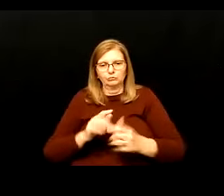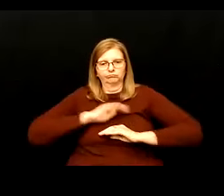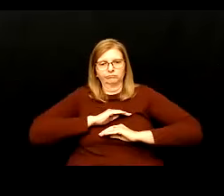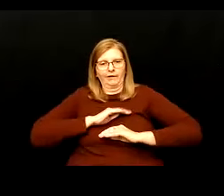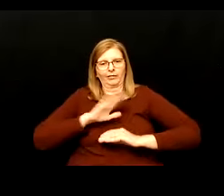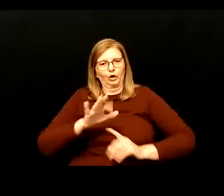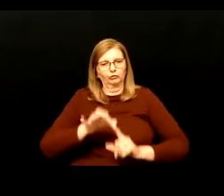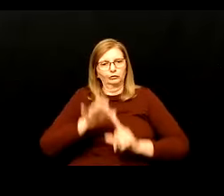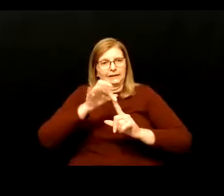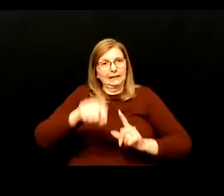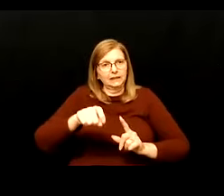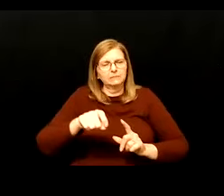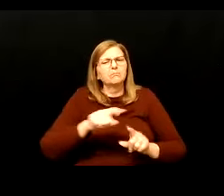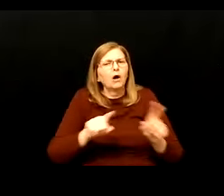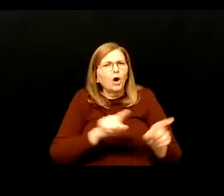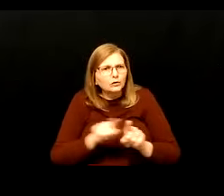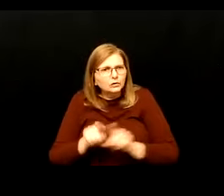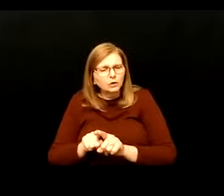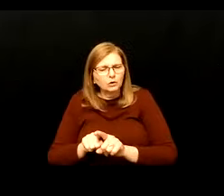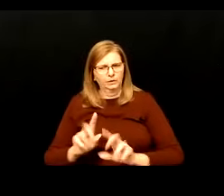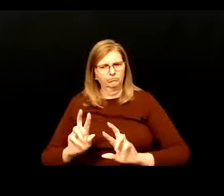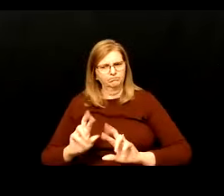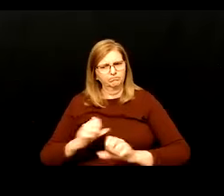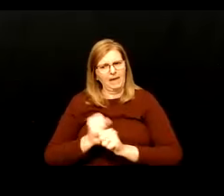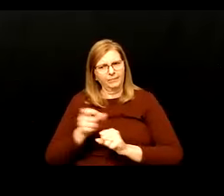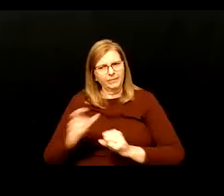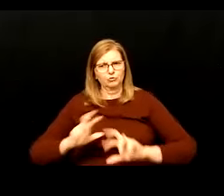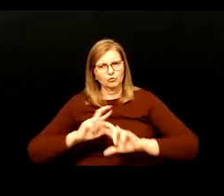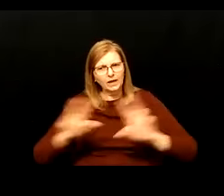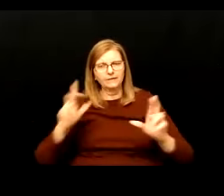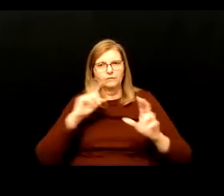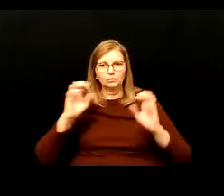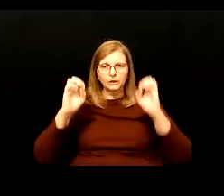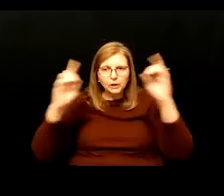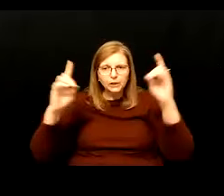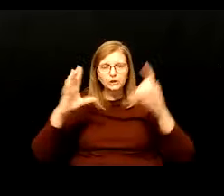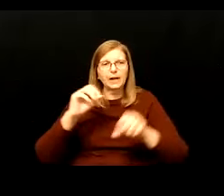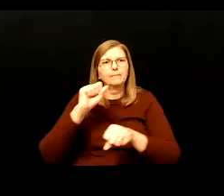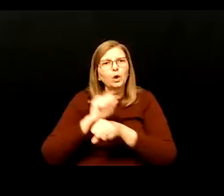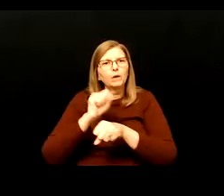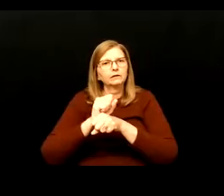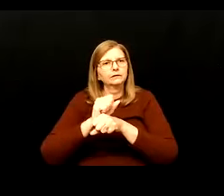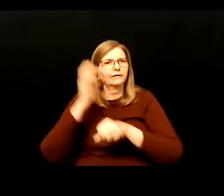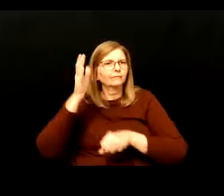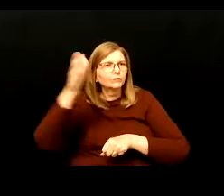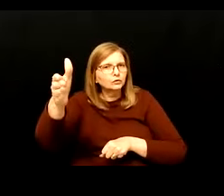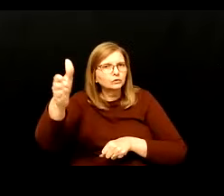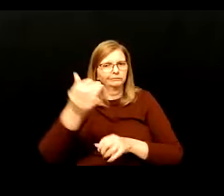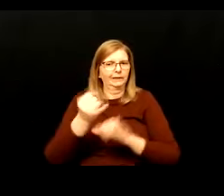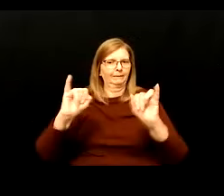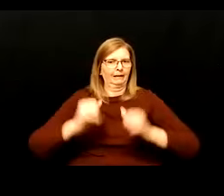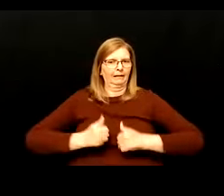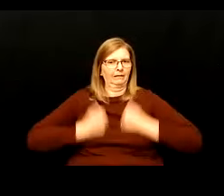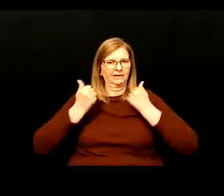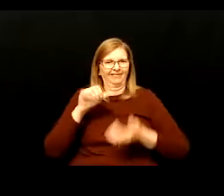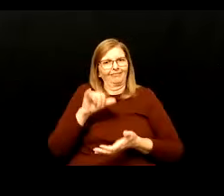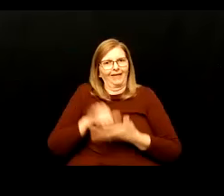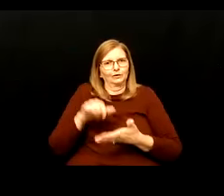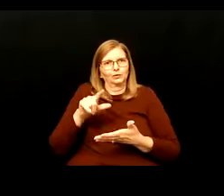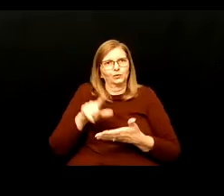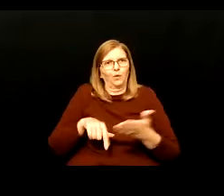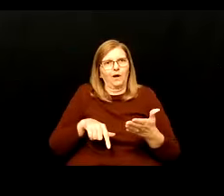but also prepare them for further education, employment, and everything. That's when all the, we